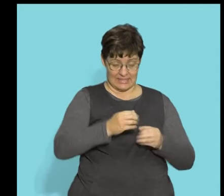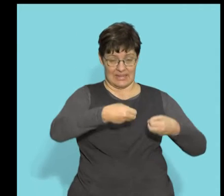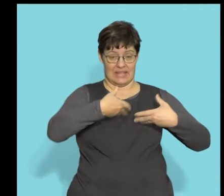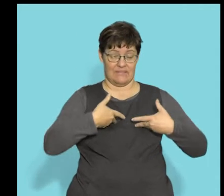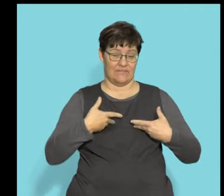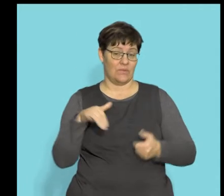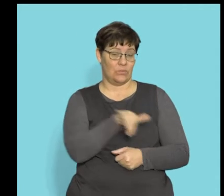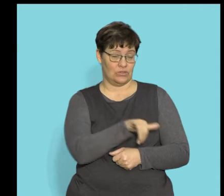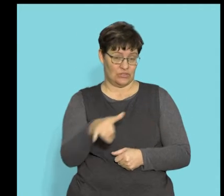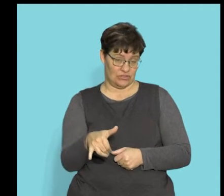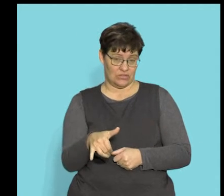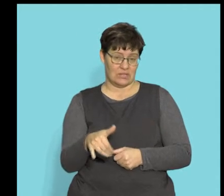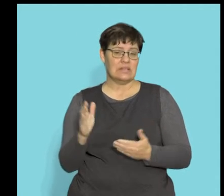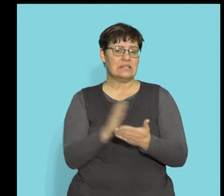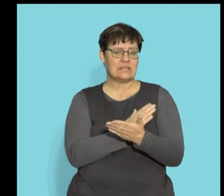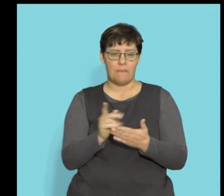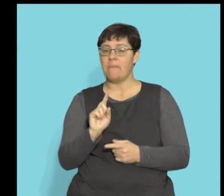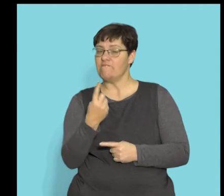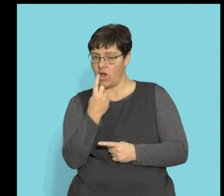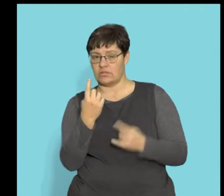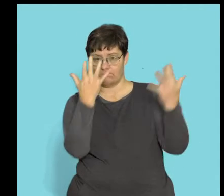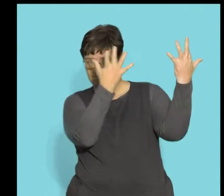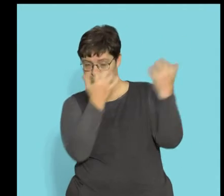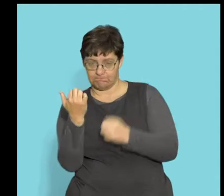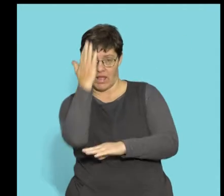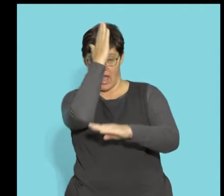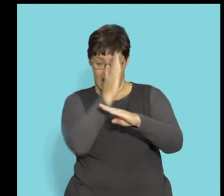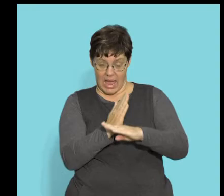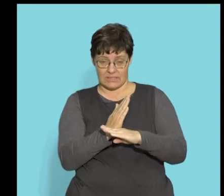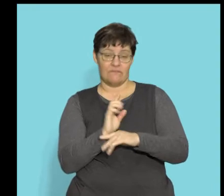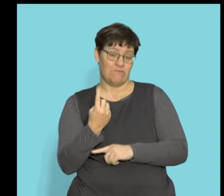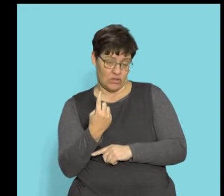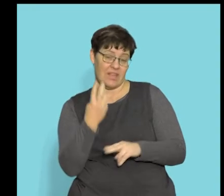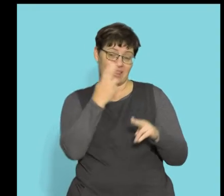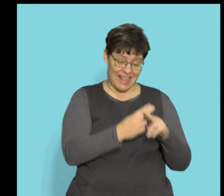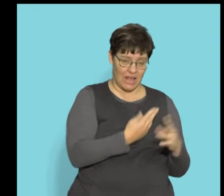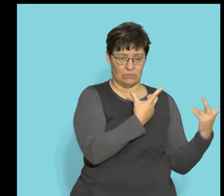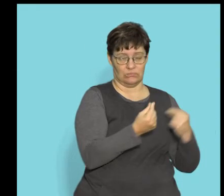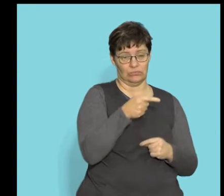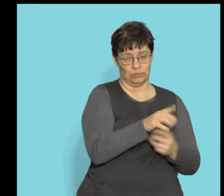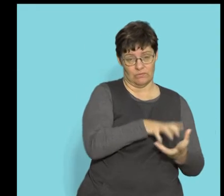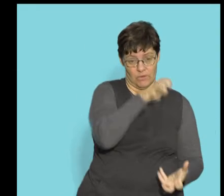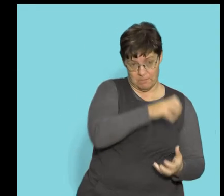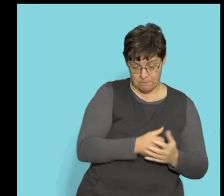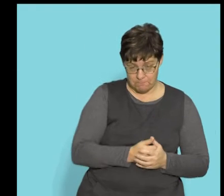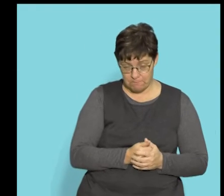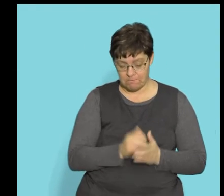given, because there is a chance that you might have to first calculate the perpendicular height. Let's go to the next